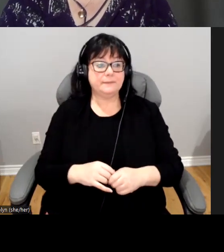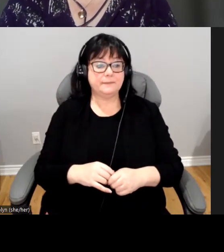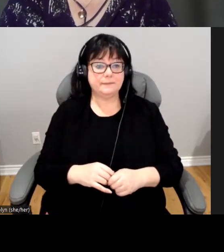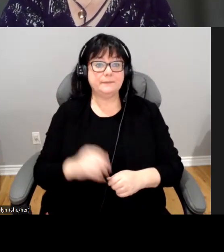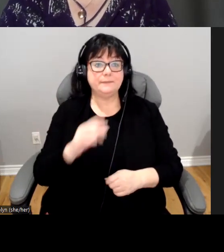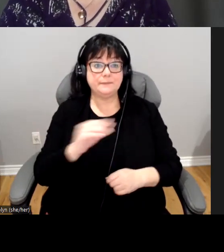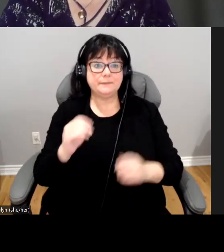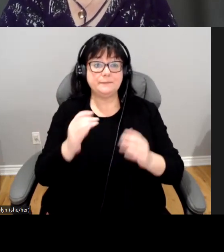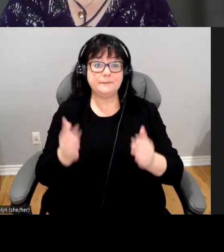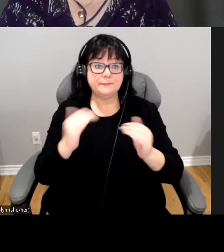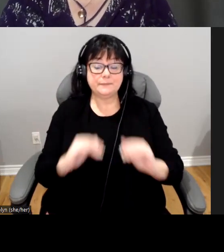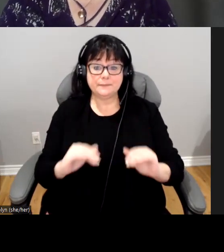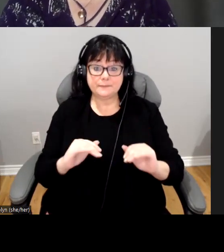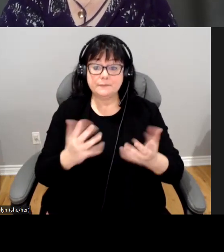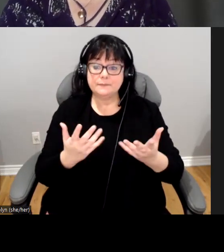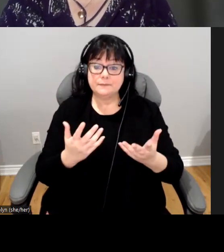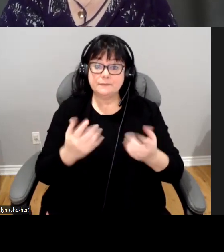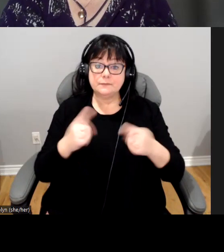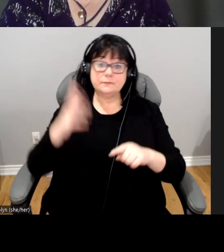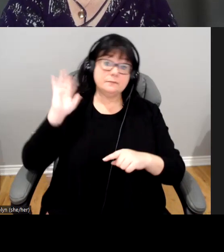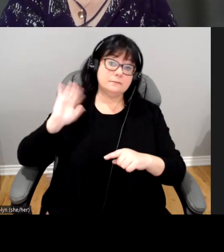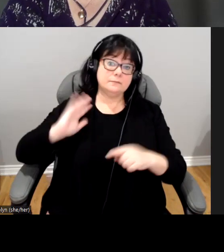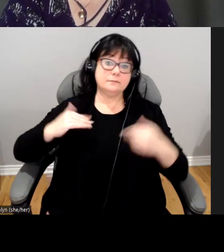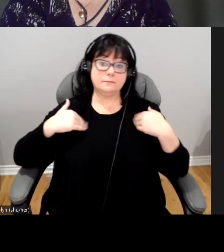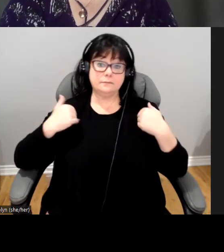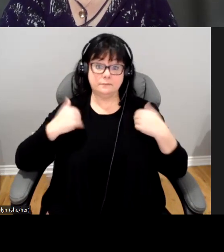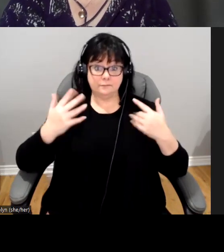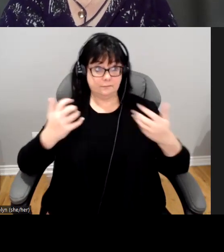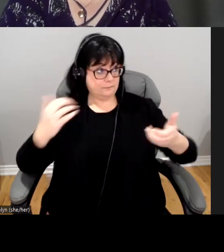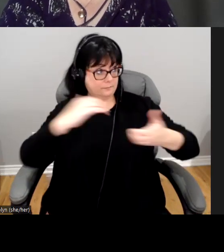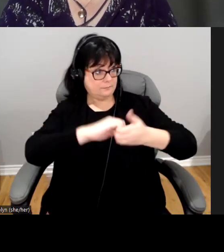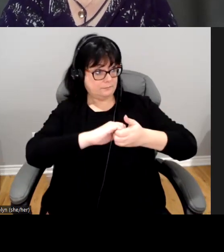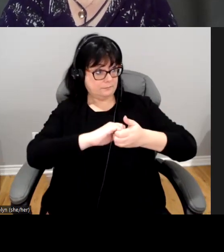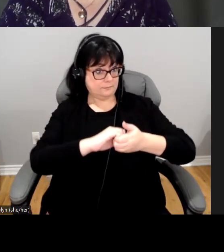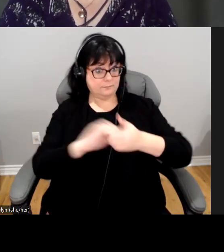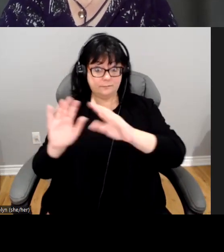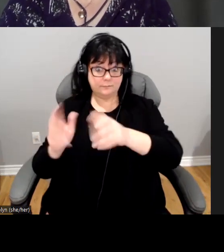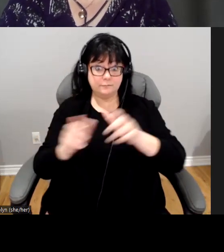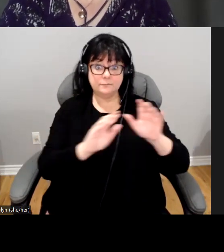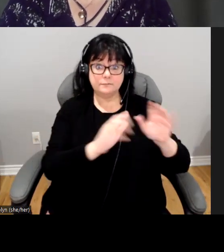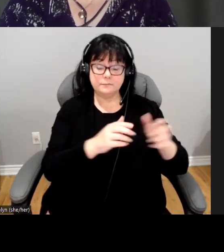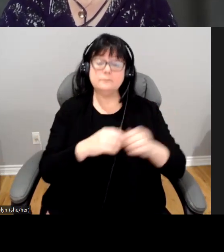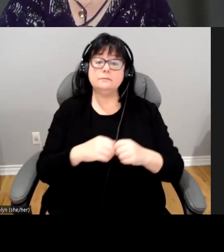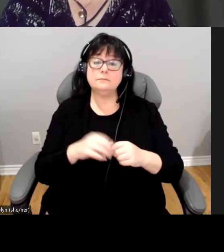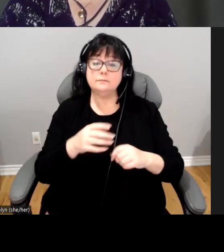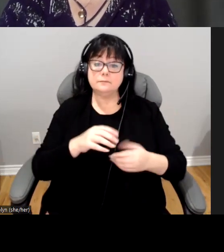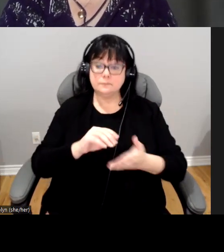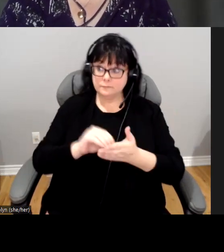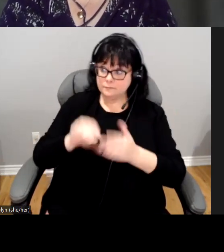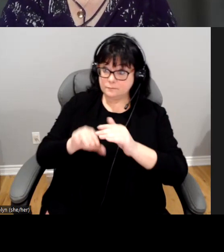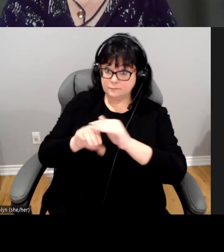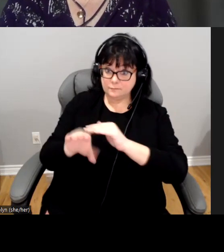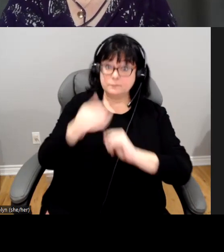when people start Better Jobs Ontario, they want completion, because